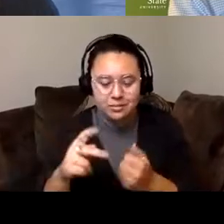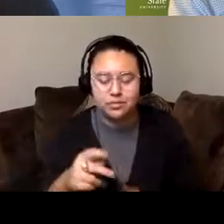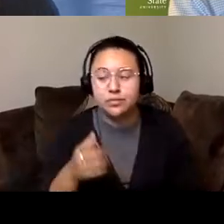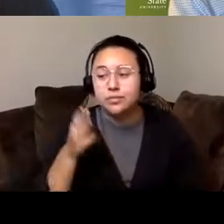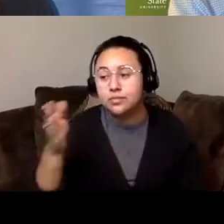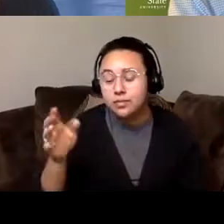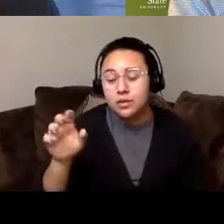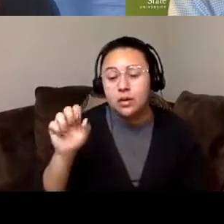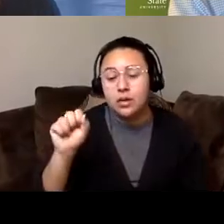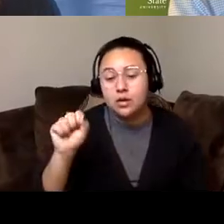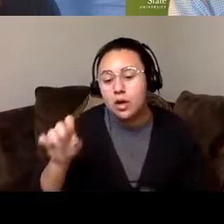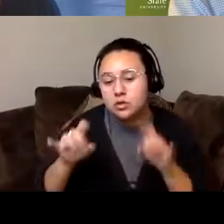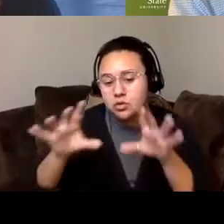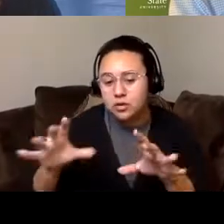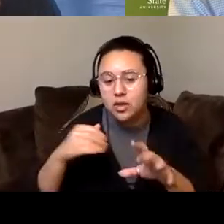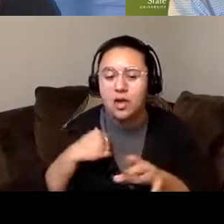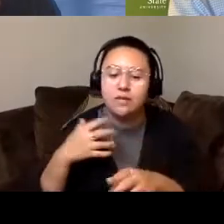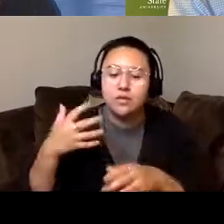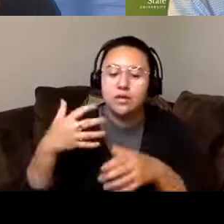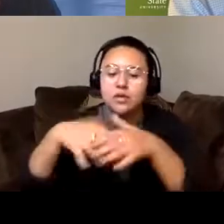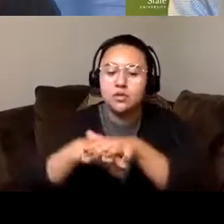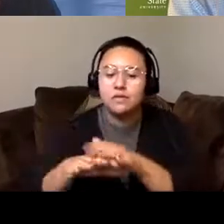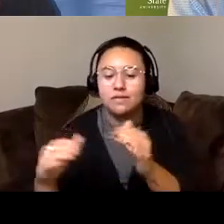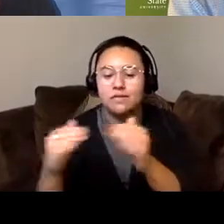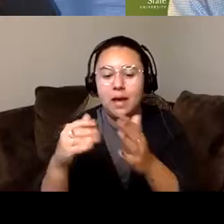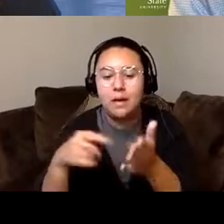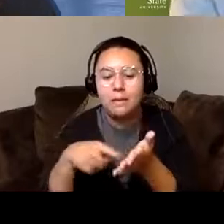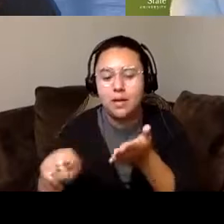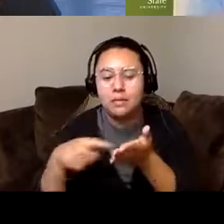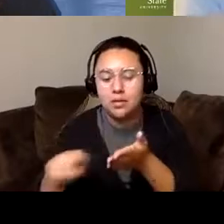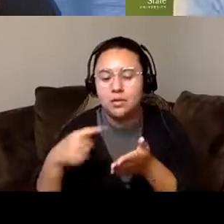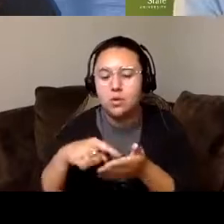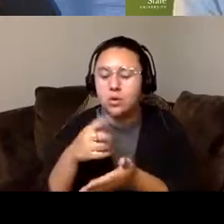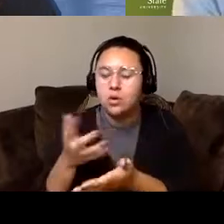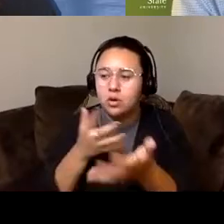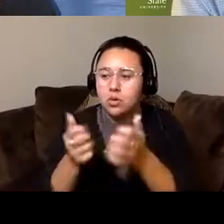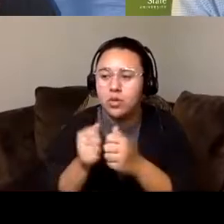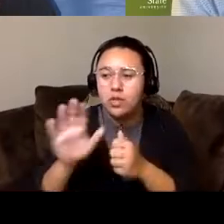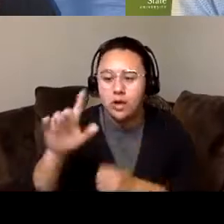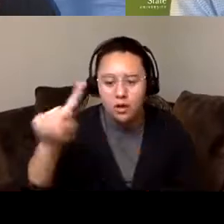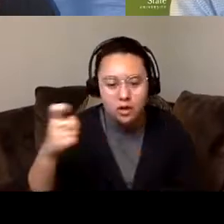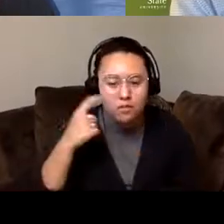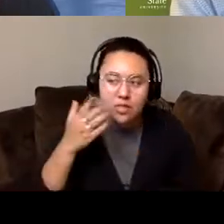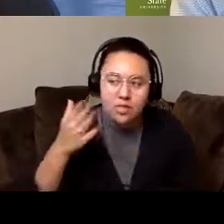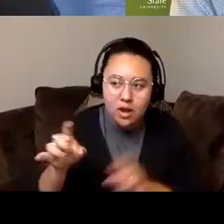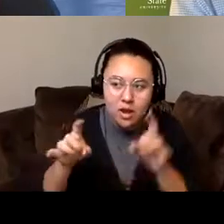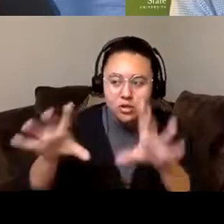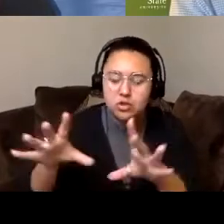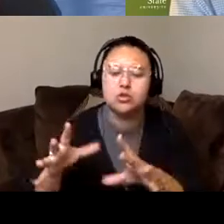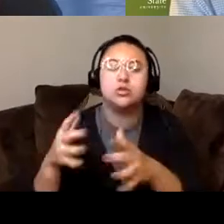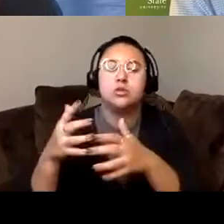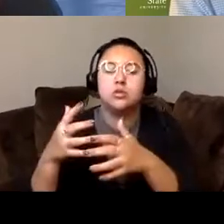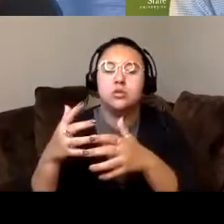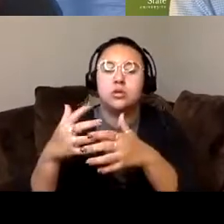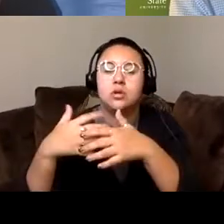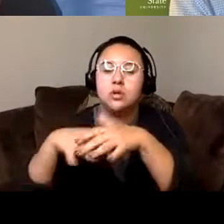fare payments where we've been working with the New South Wales government within Australia to integrate their